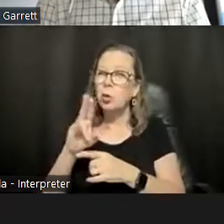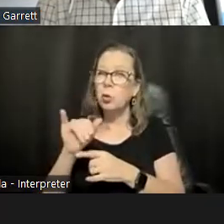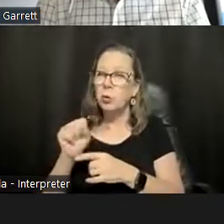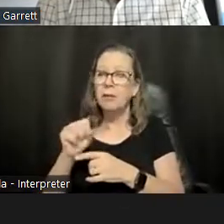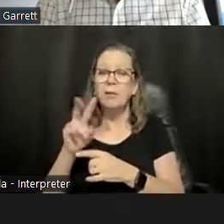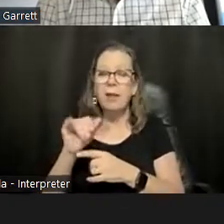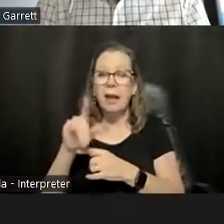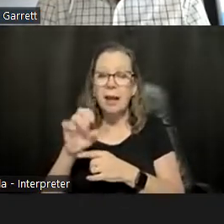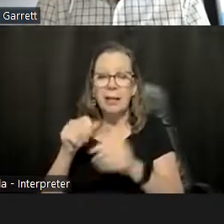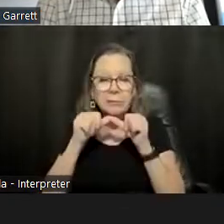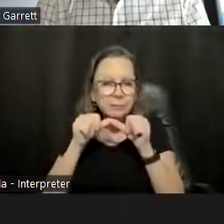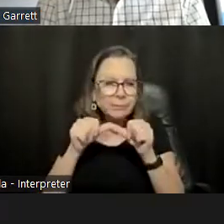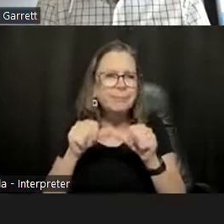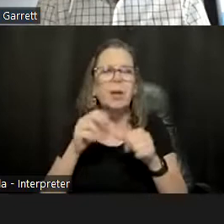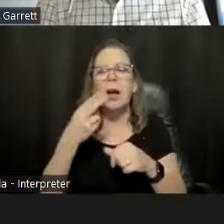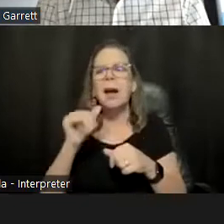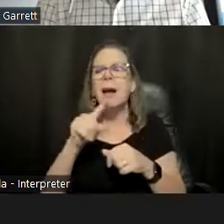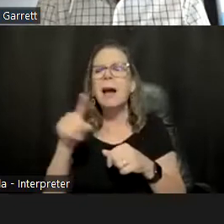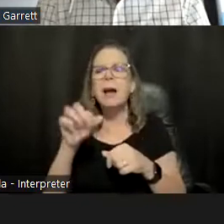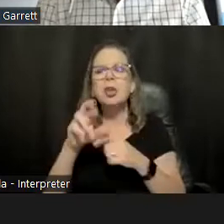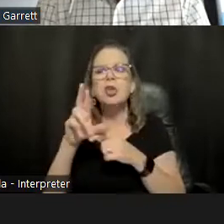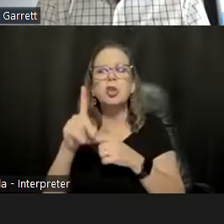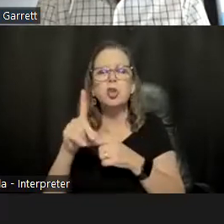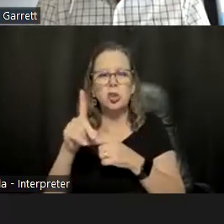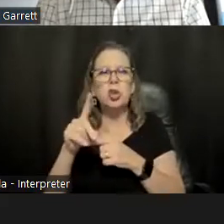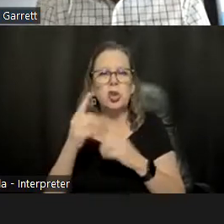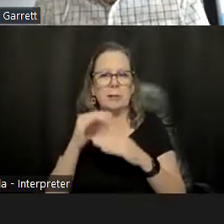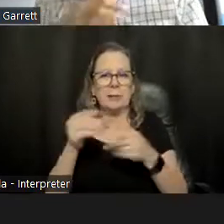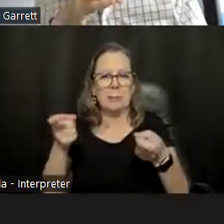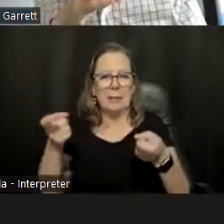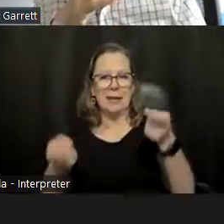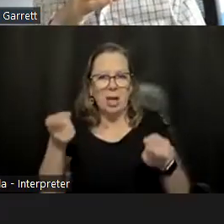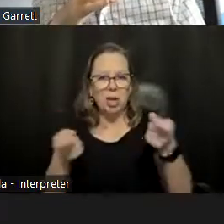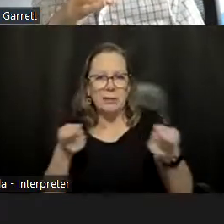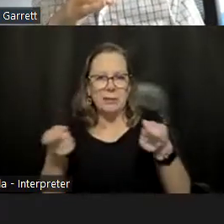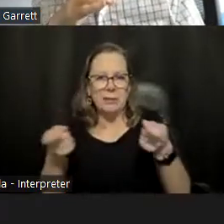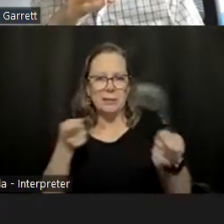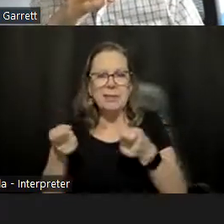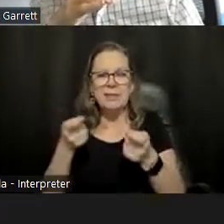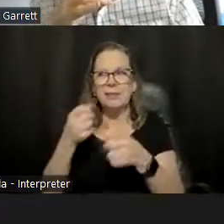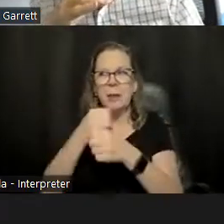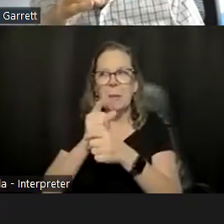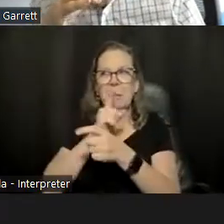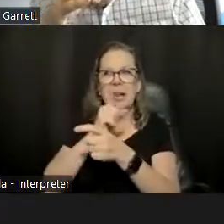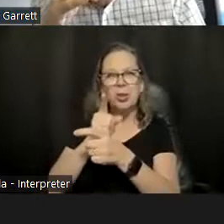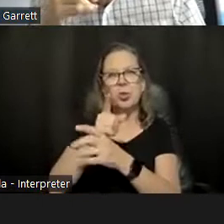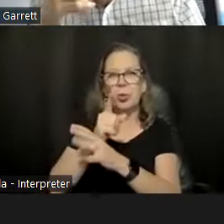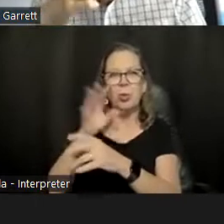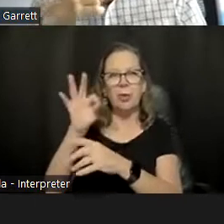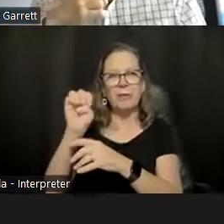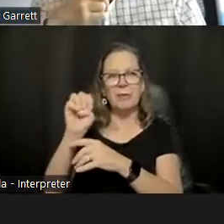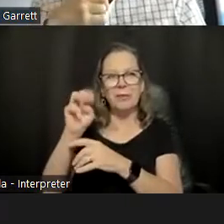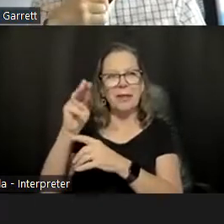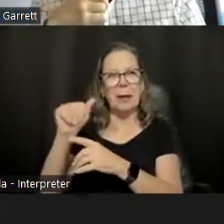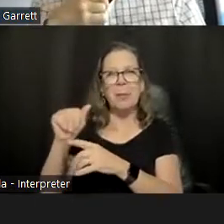hazard mitigation plan. This is to keep in good graces with FEMA. So we update this every 5 years,